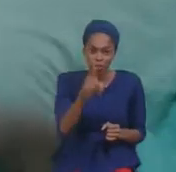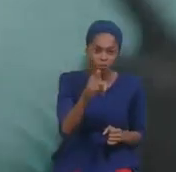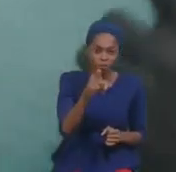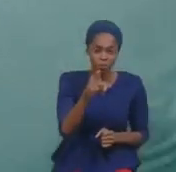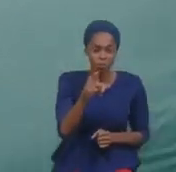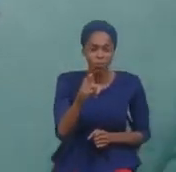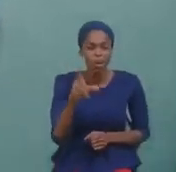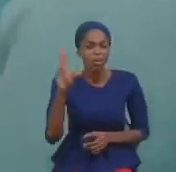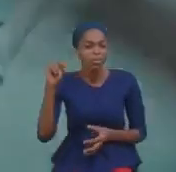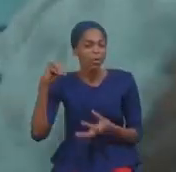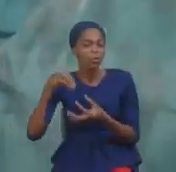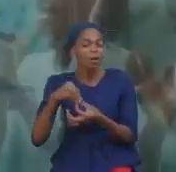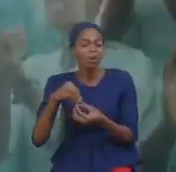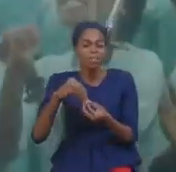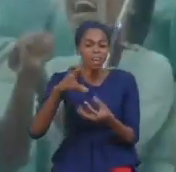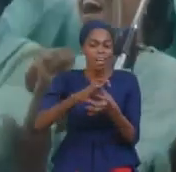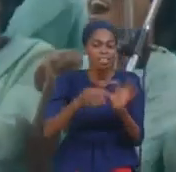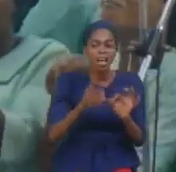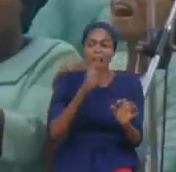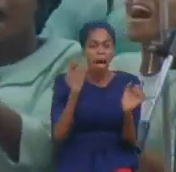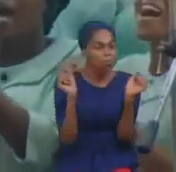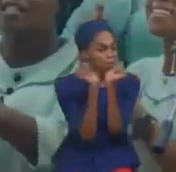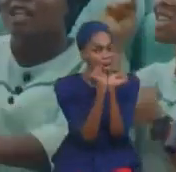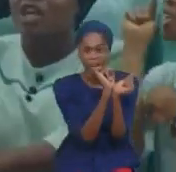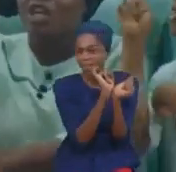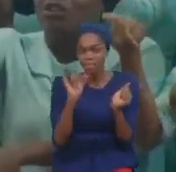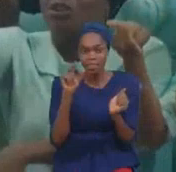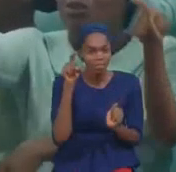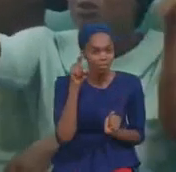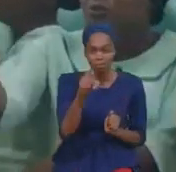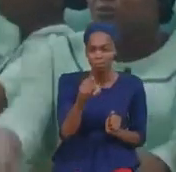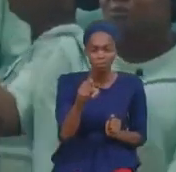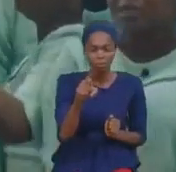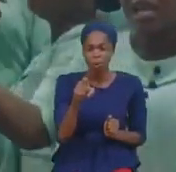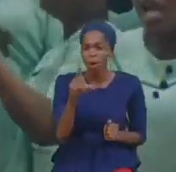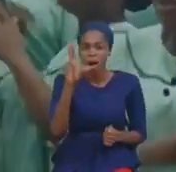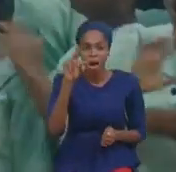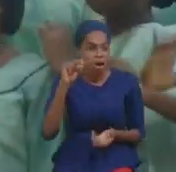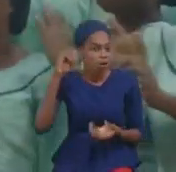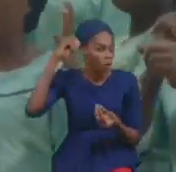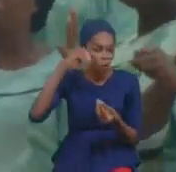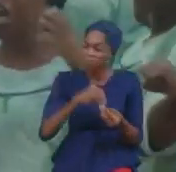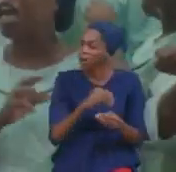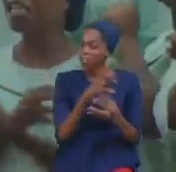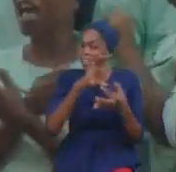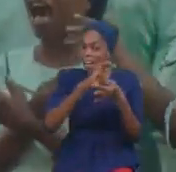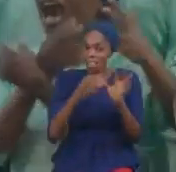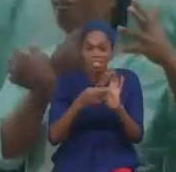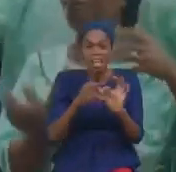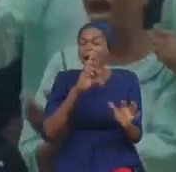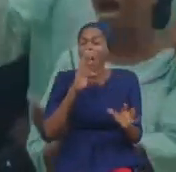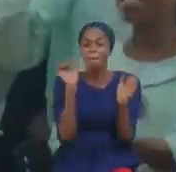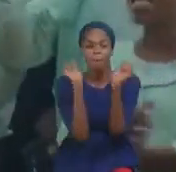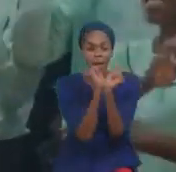No more chains abide in you. No more chains abide. Shout out and say no more chains. No more chains. No more